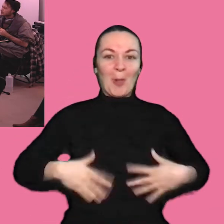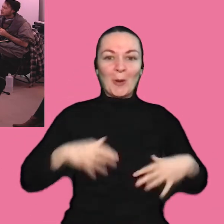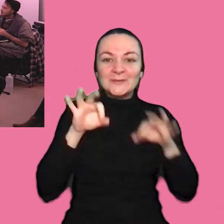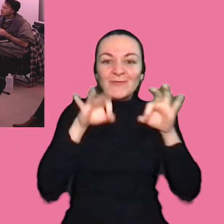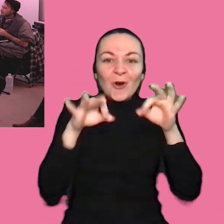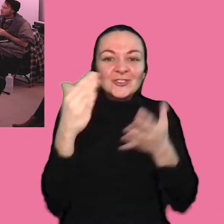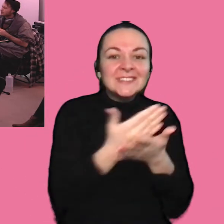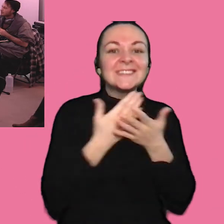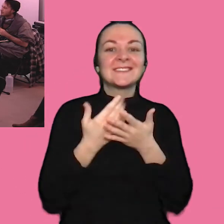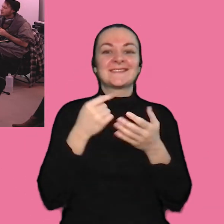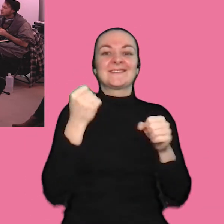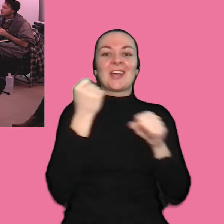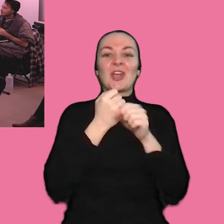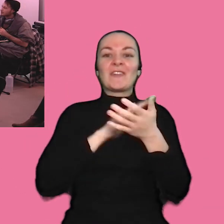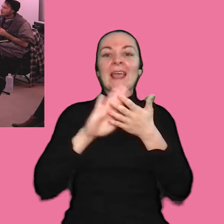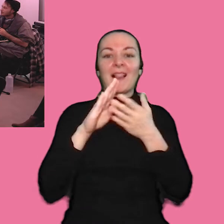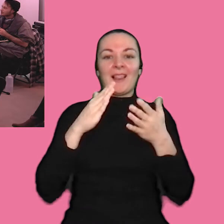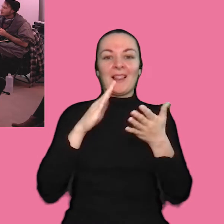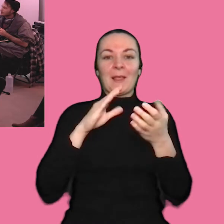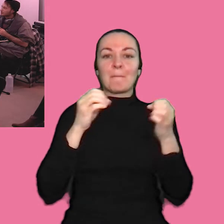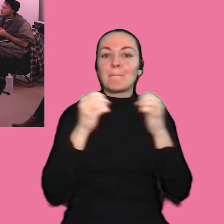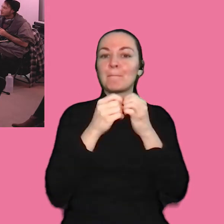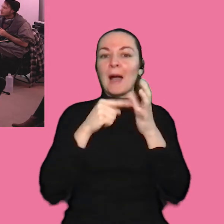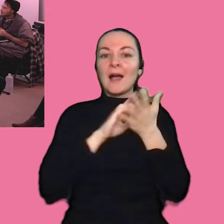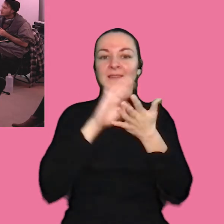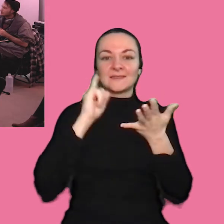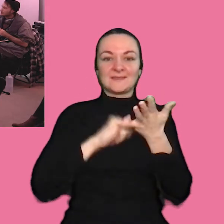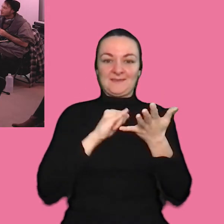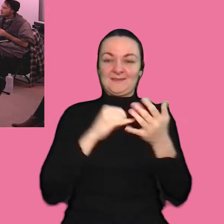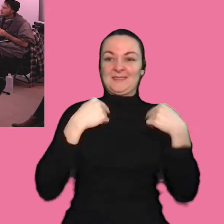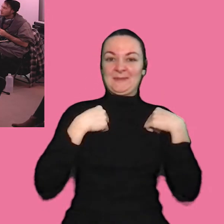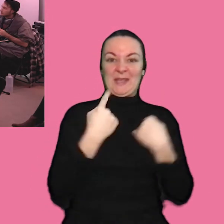foraging in. And I'm working with Govan Hill Bats as one of their 4 and now 5